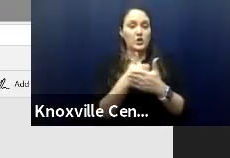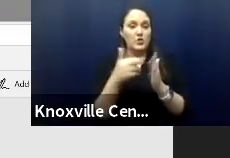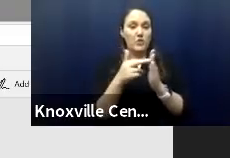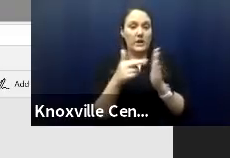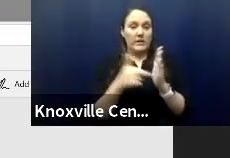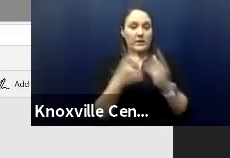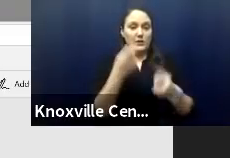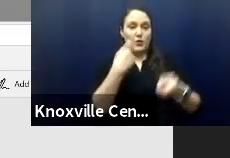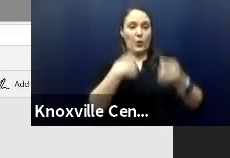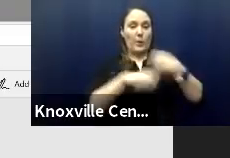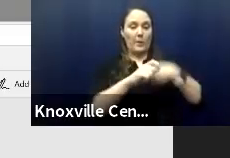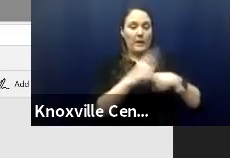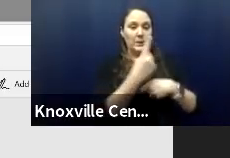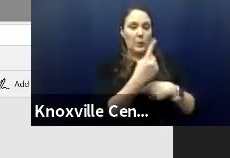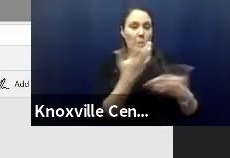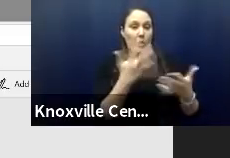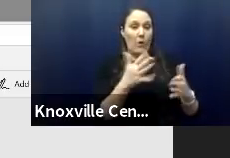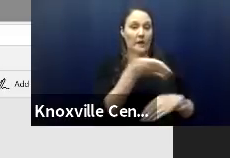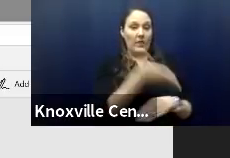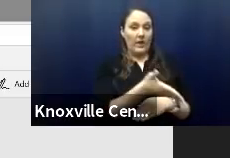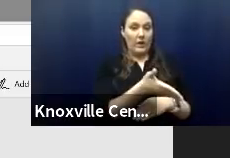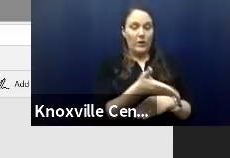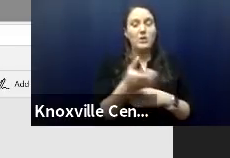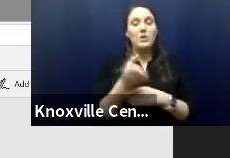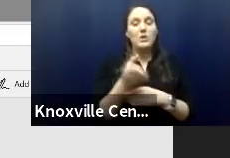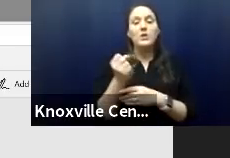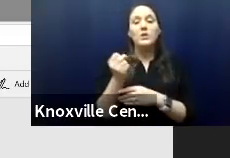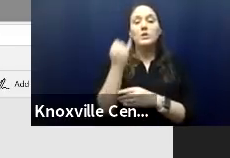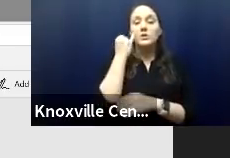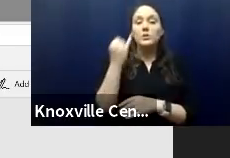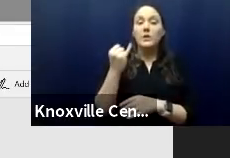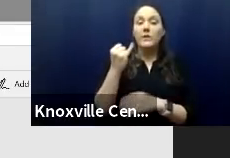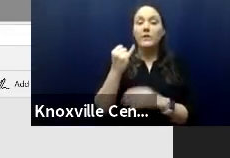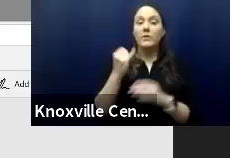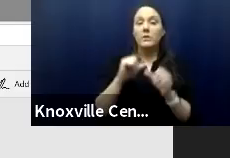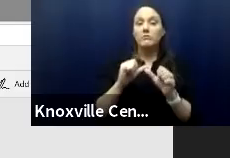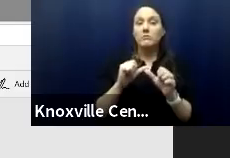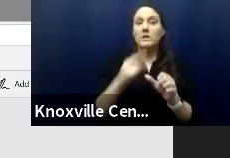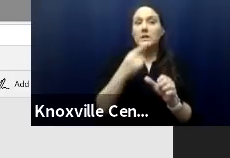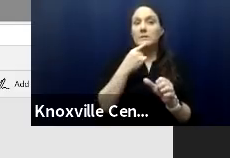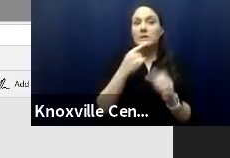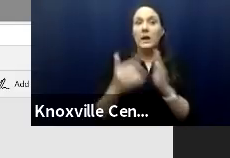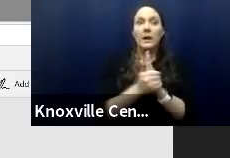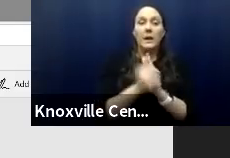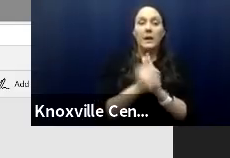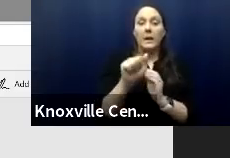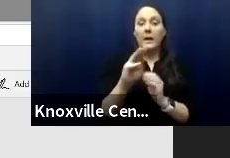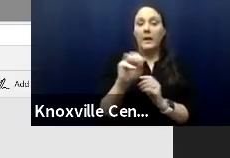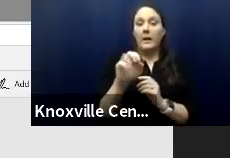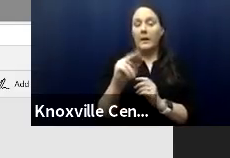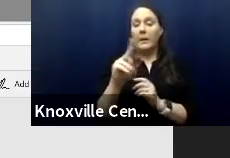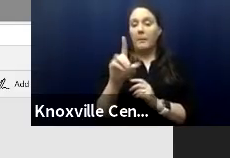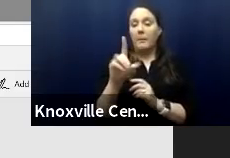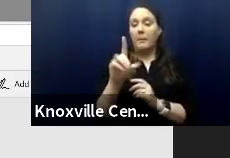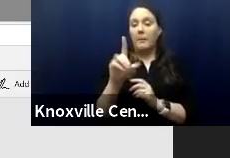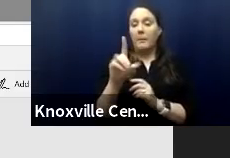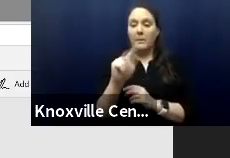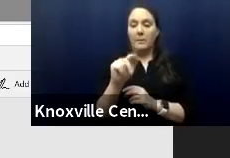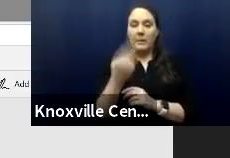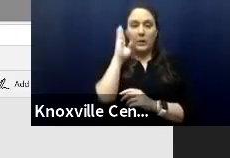in place. And if we keep speaking of it as an amendment, we're going to get totally confused here. I